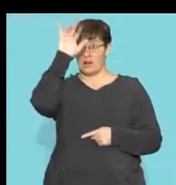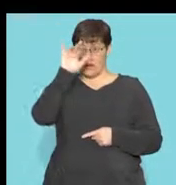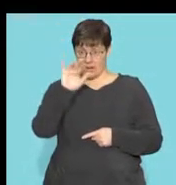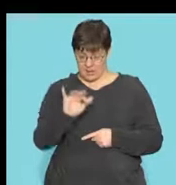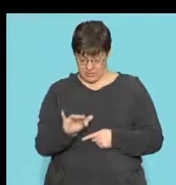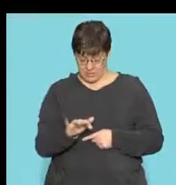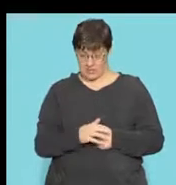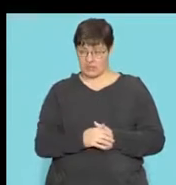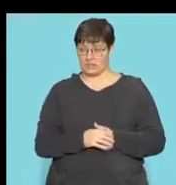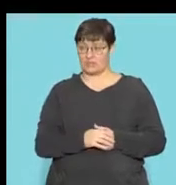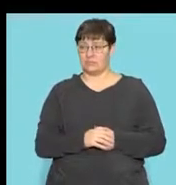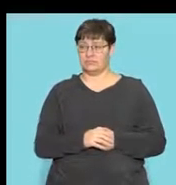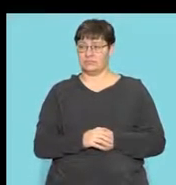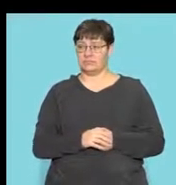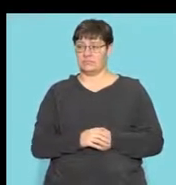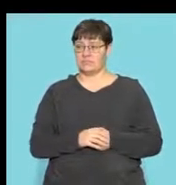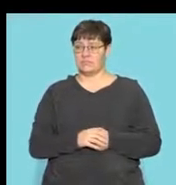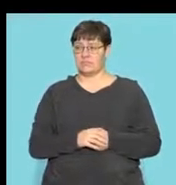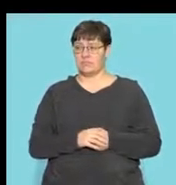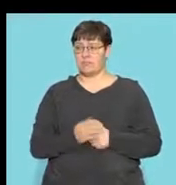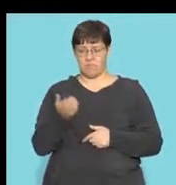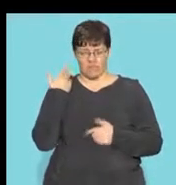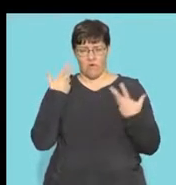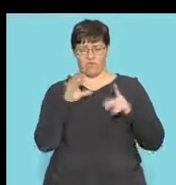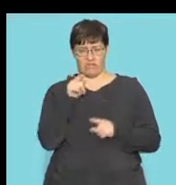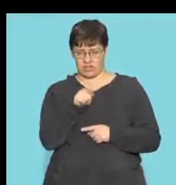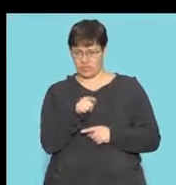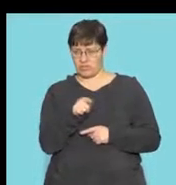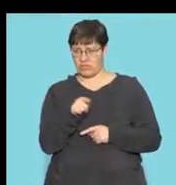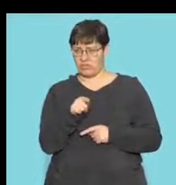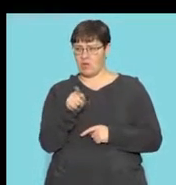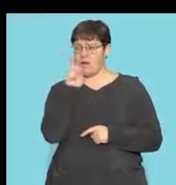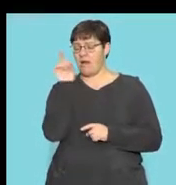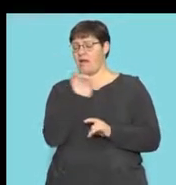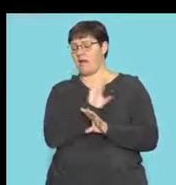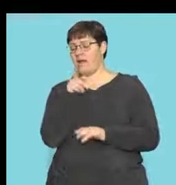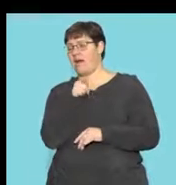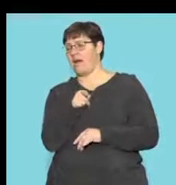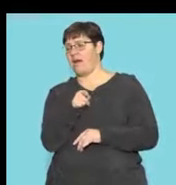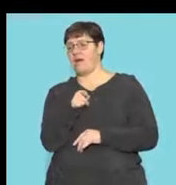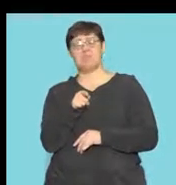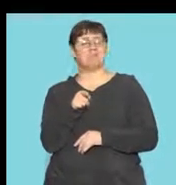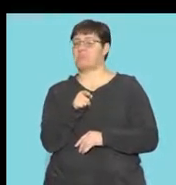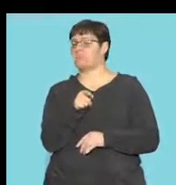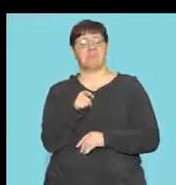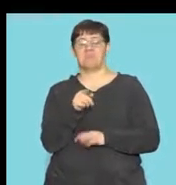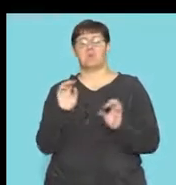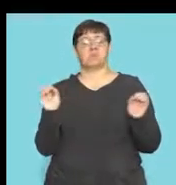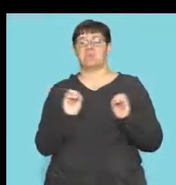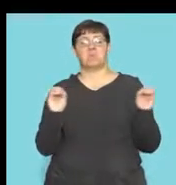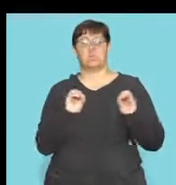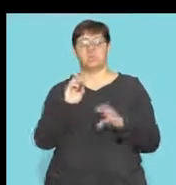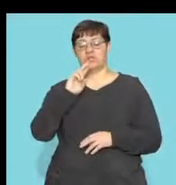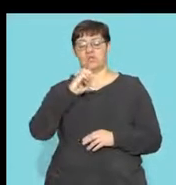we run our finger down the table, and we have done this before, and you'll be quite clear that we can't